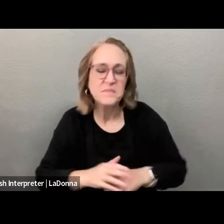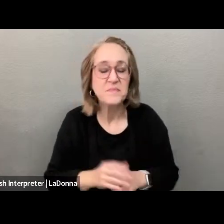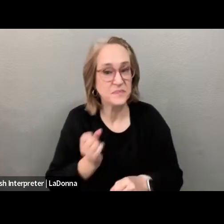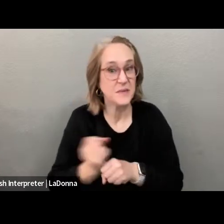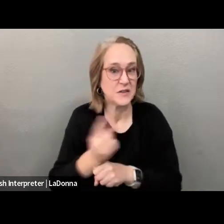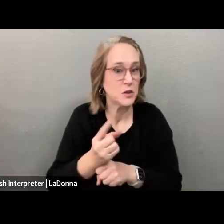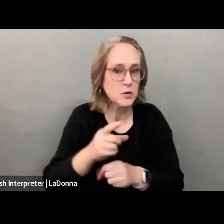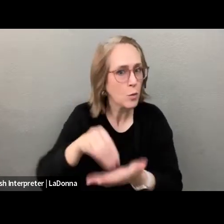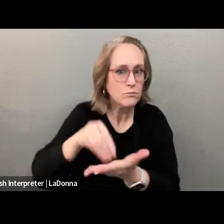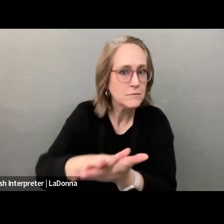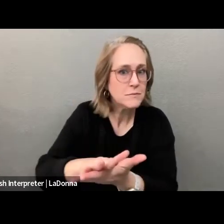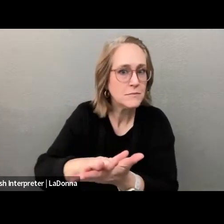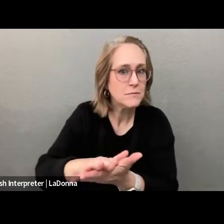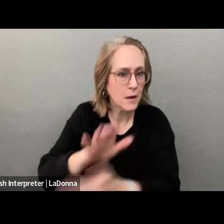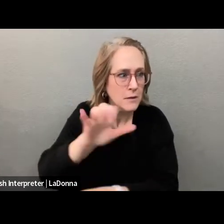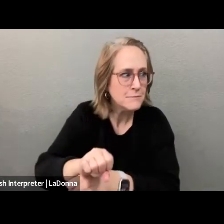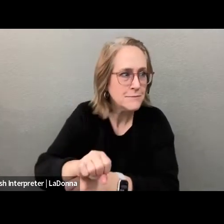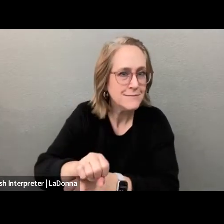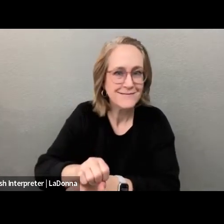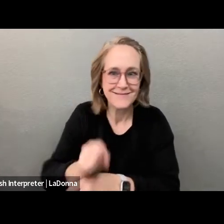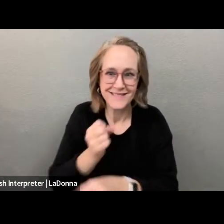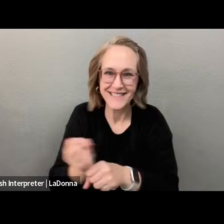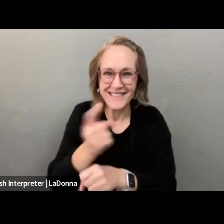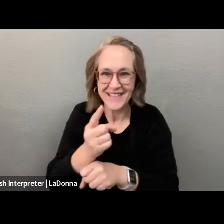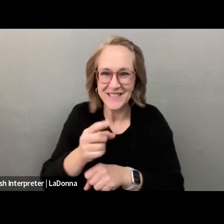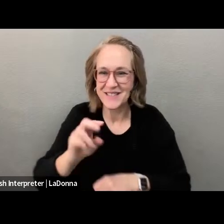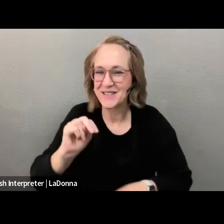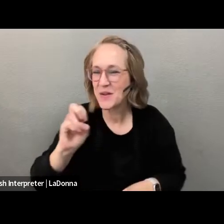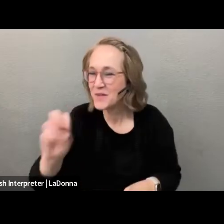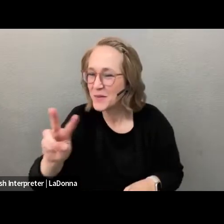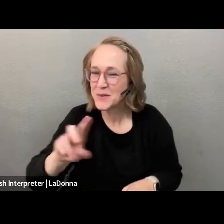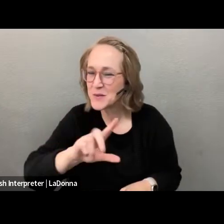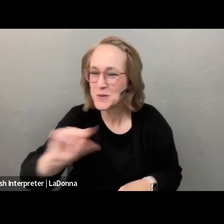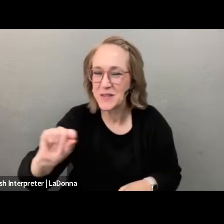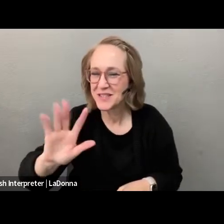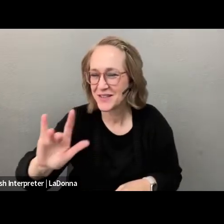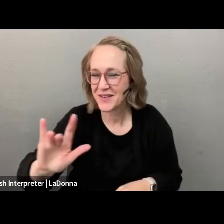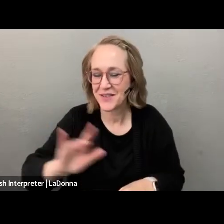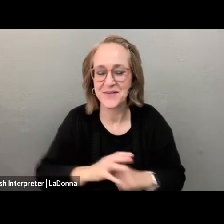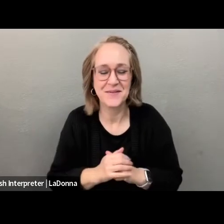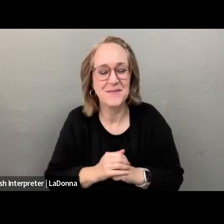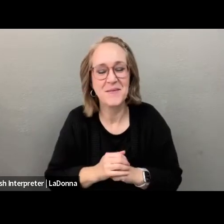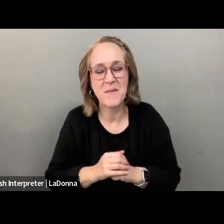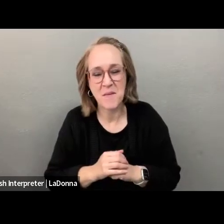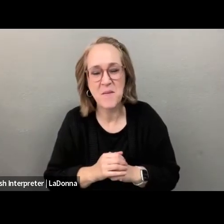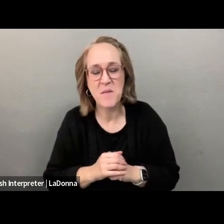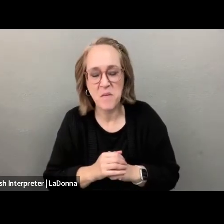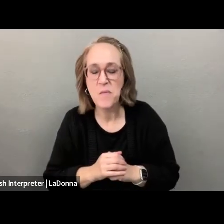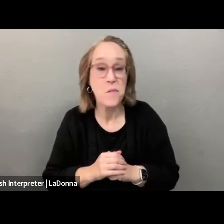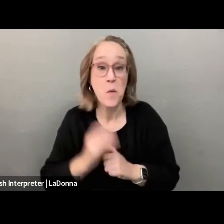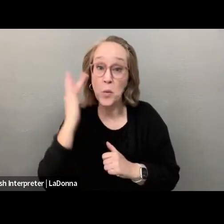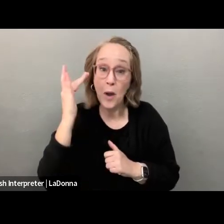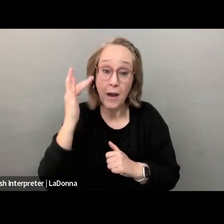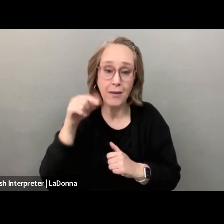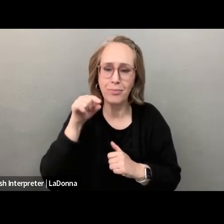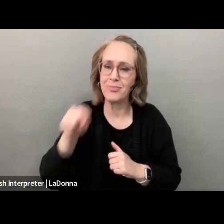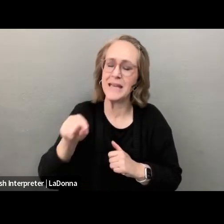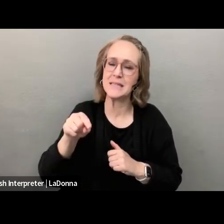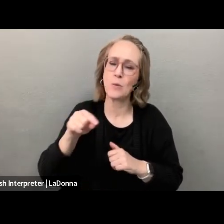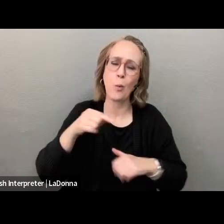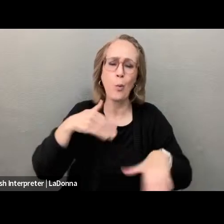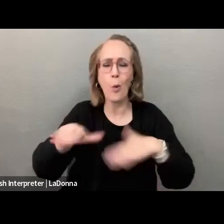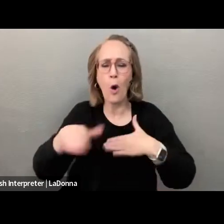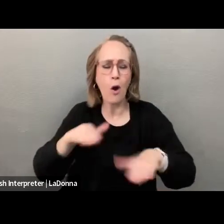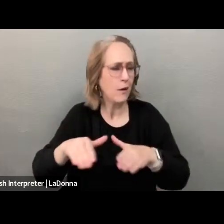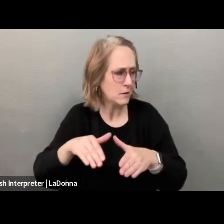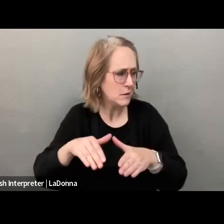mark your calendars. And it is just a great way to bring the hearing loss community